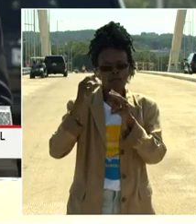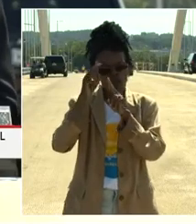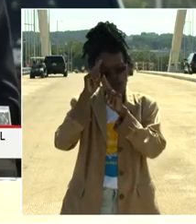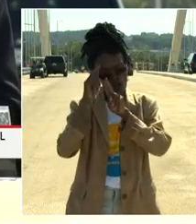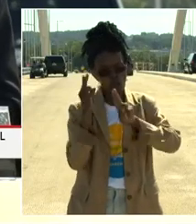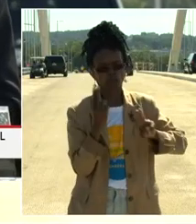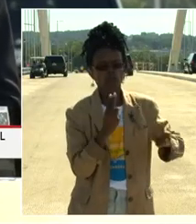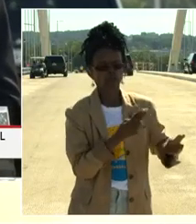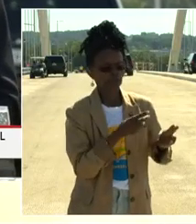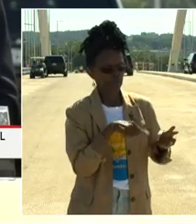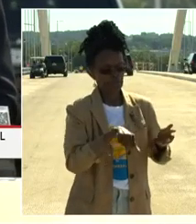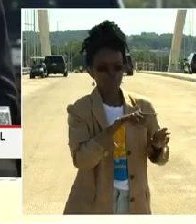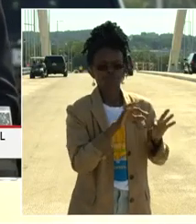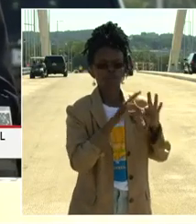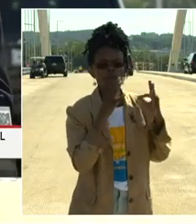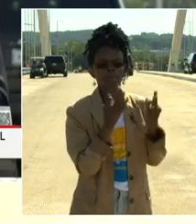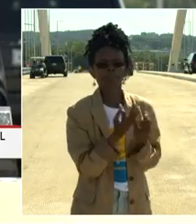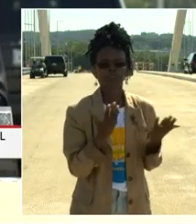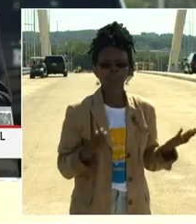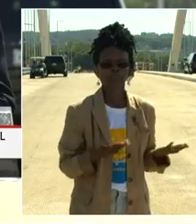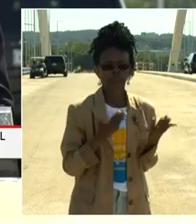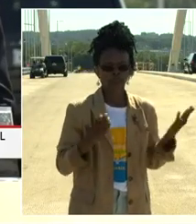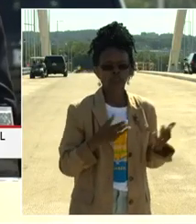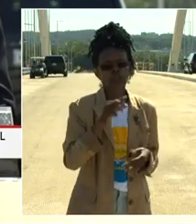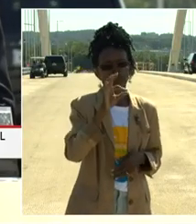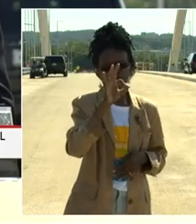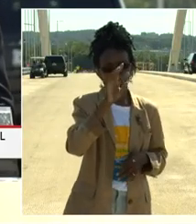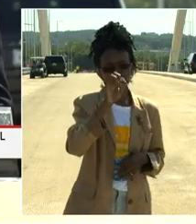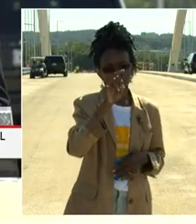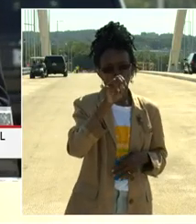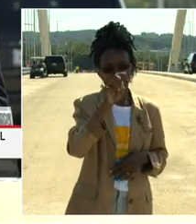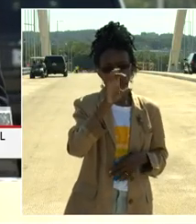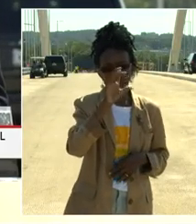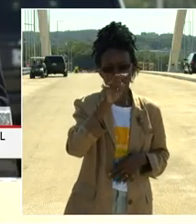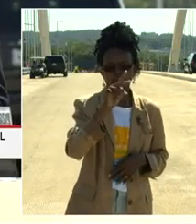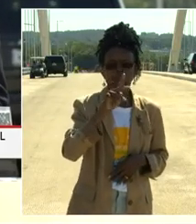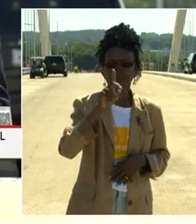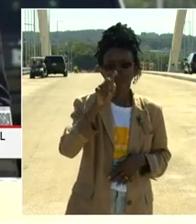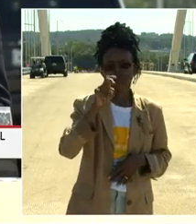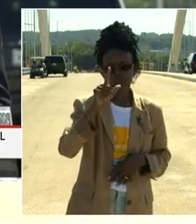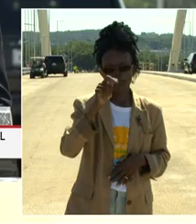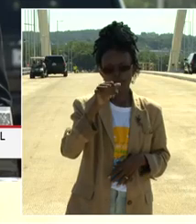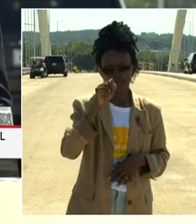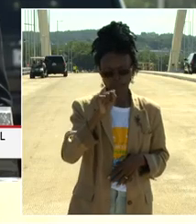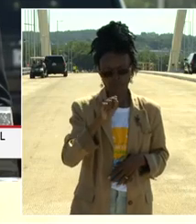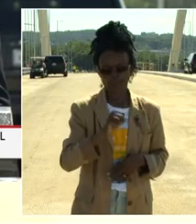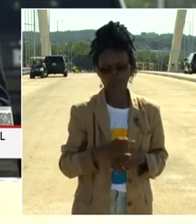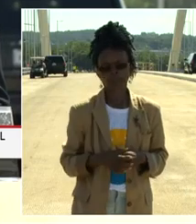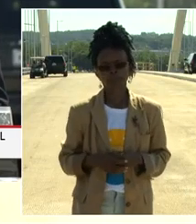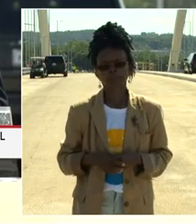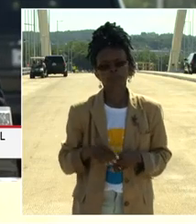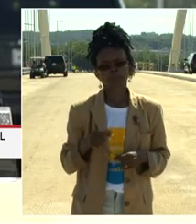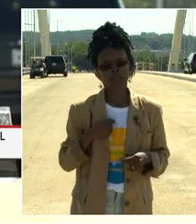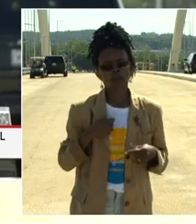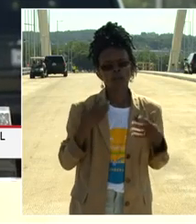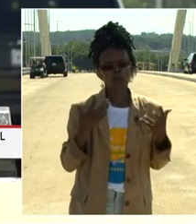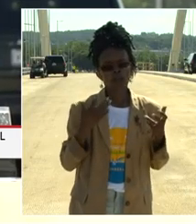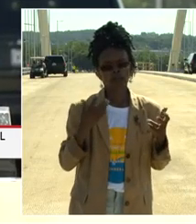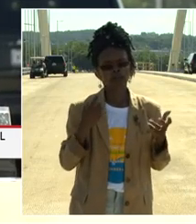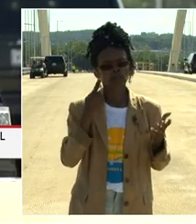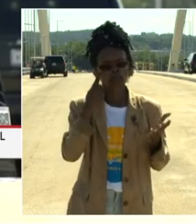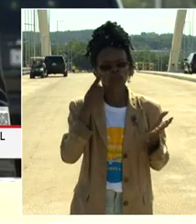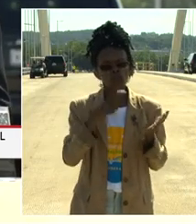Douglas. I want to start by recognizing my mother, Nettie Washington Douglas, who was the person who